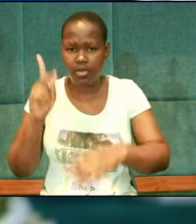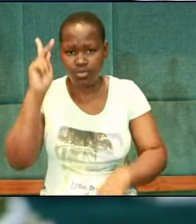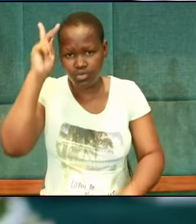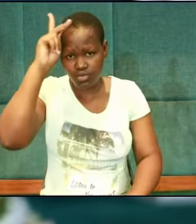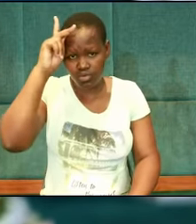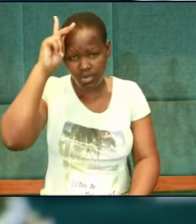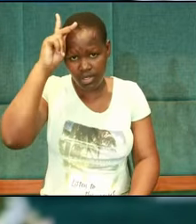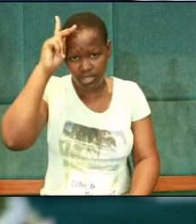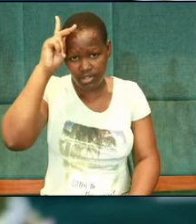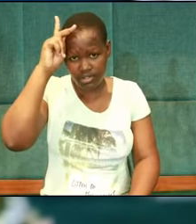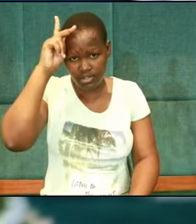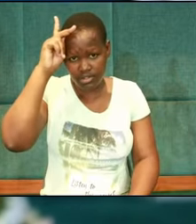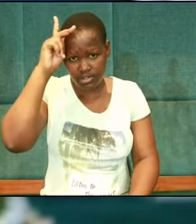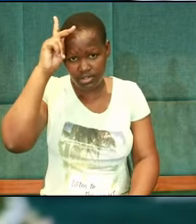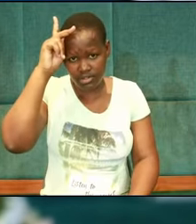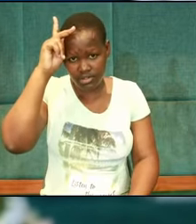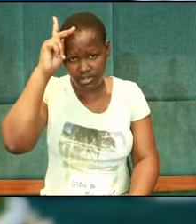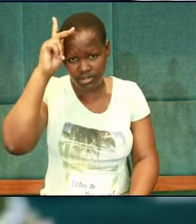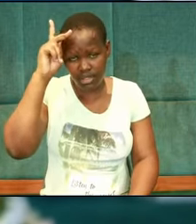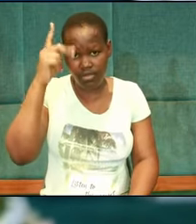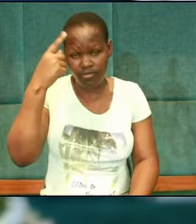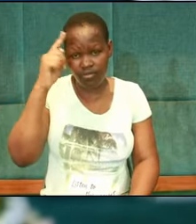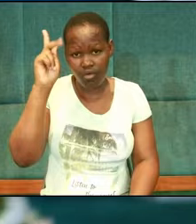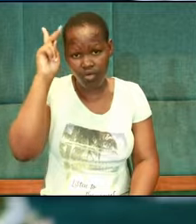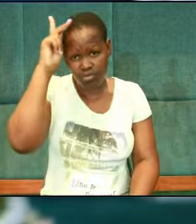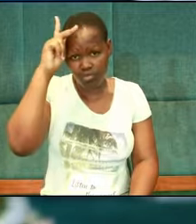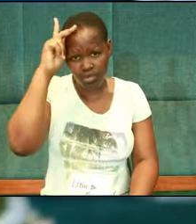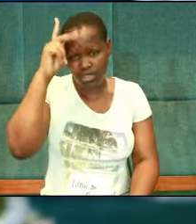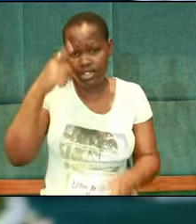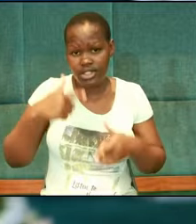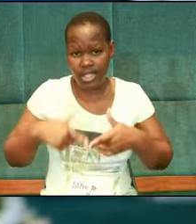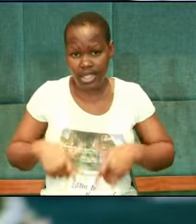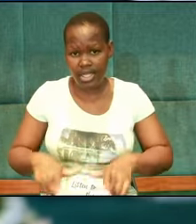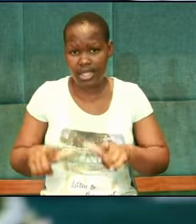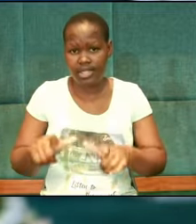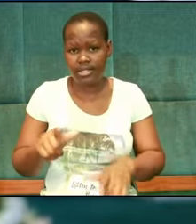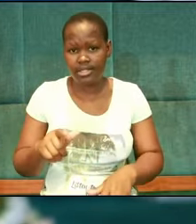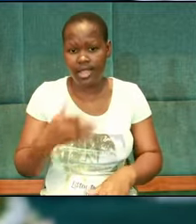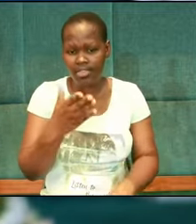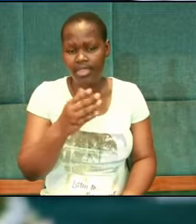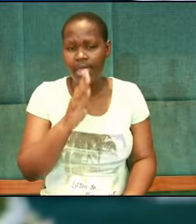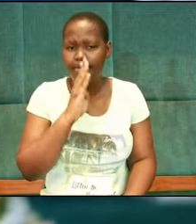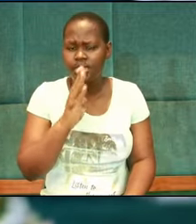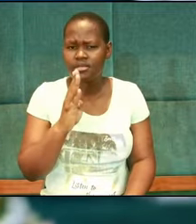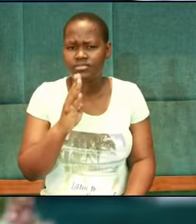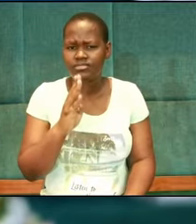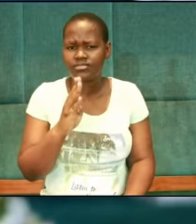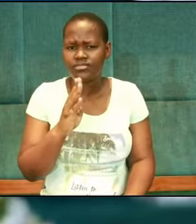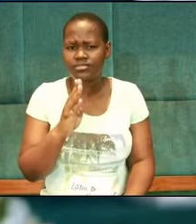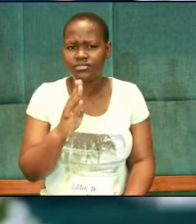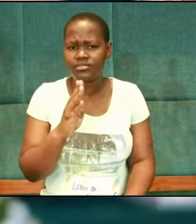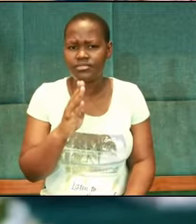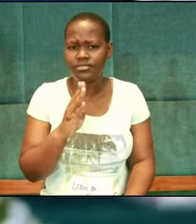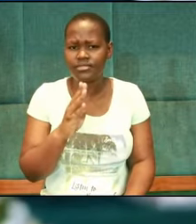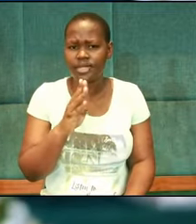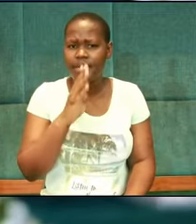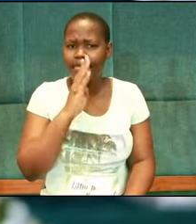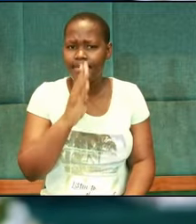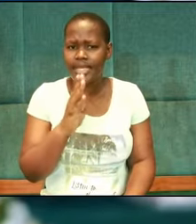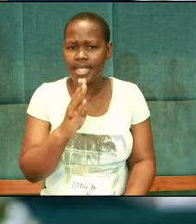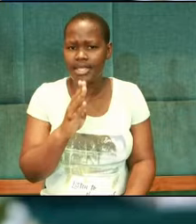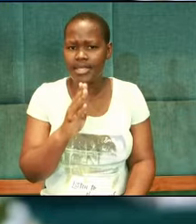for knowledge, the thirst for knowledge, let there be, what do they call it? Let there be